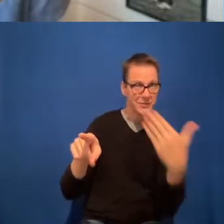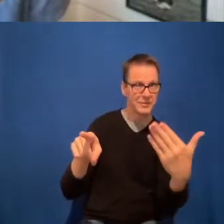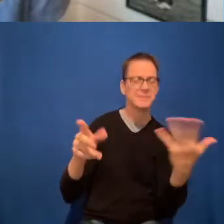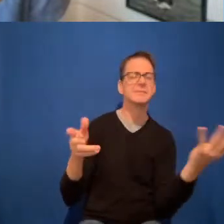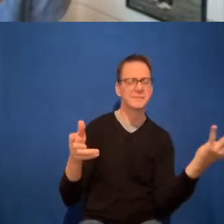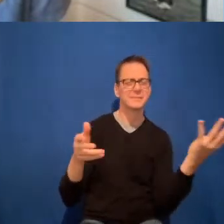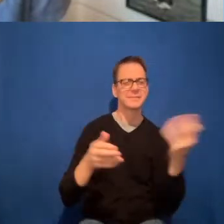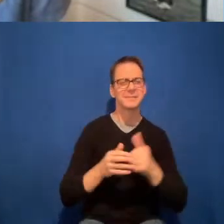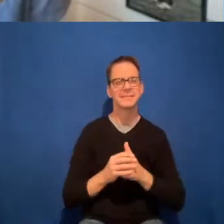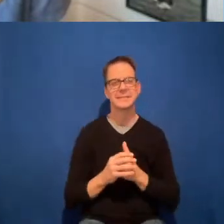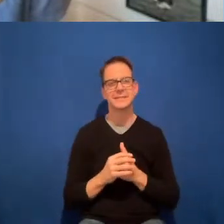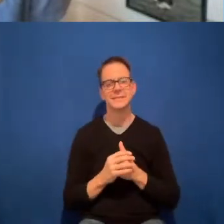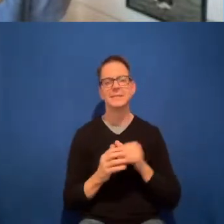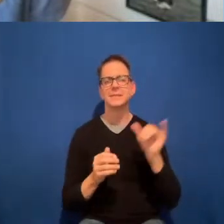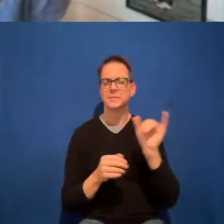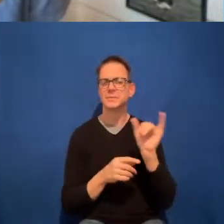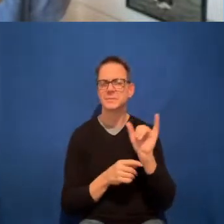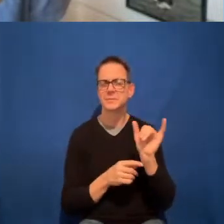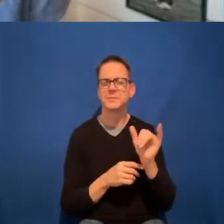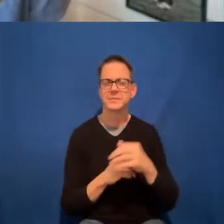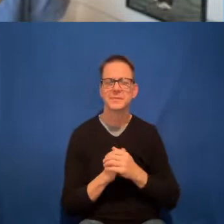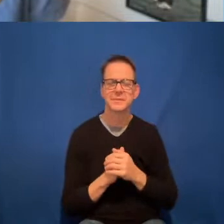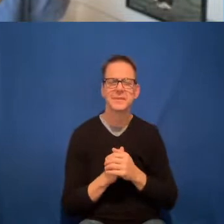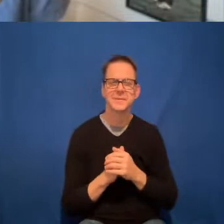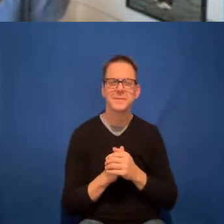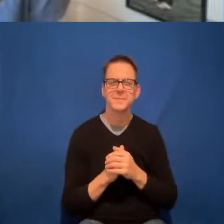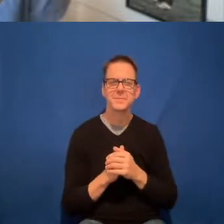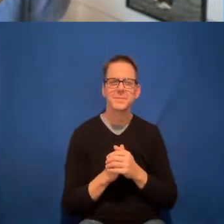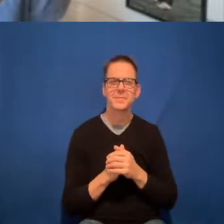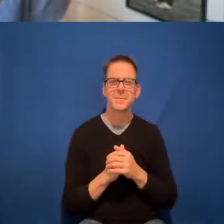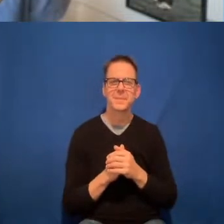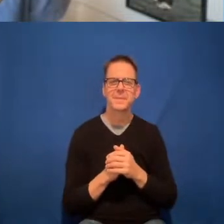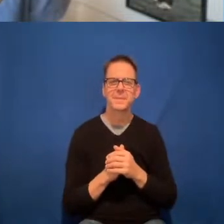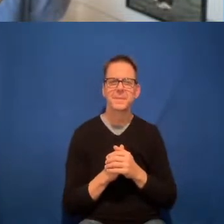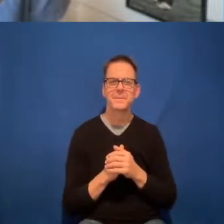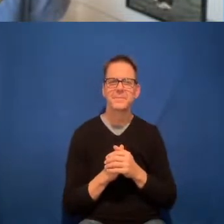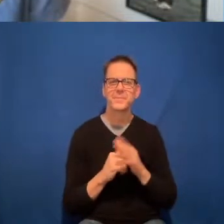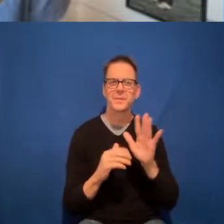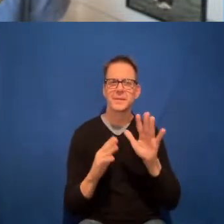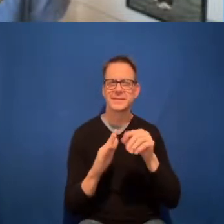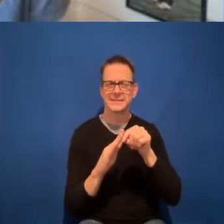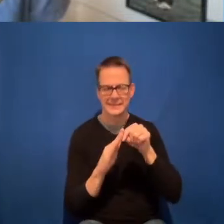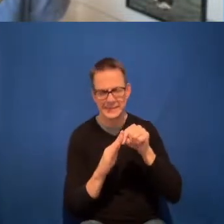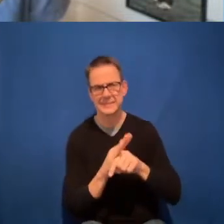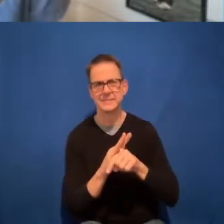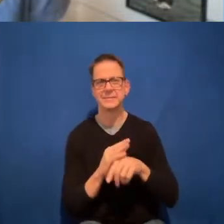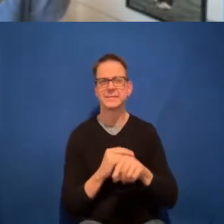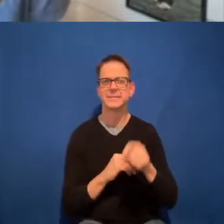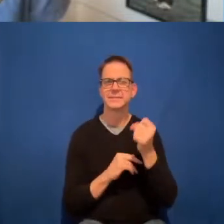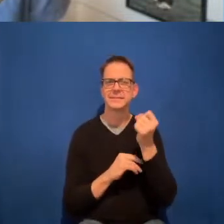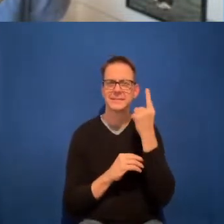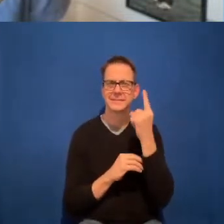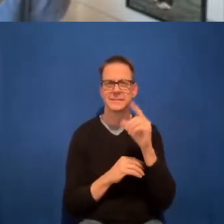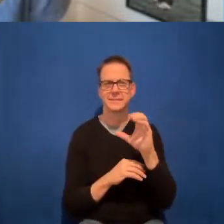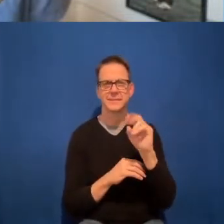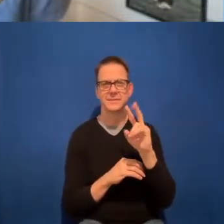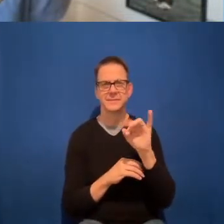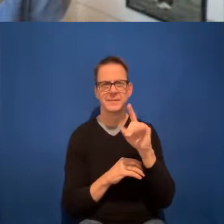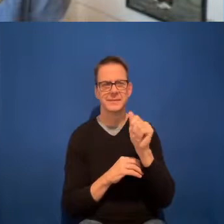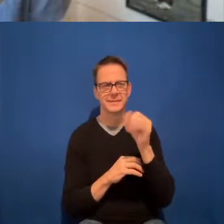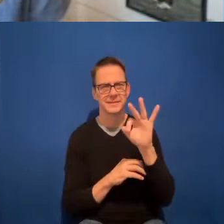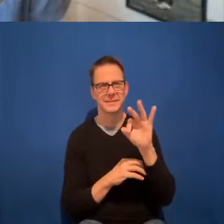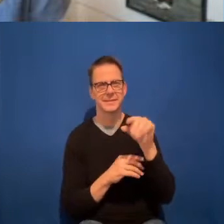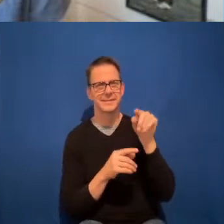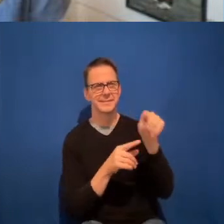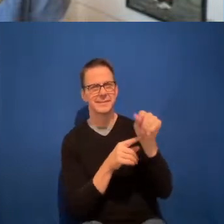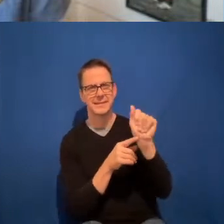you're contemplating going, as well as that deep understanding of airborne transmission, wearing really